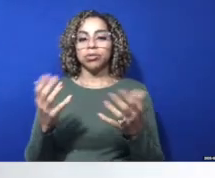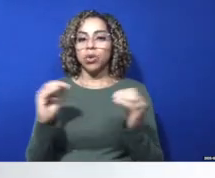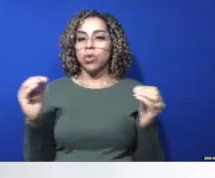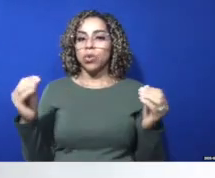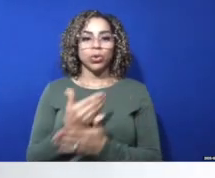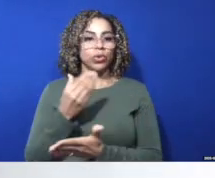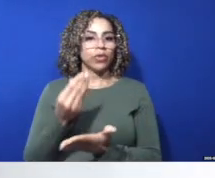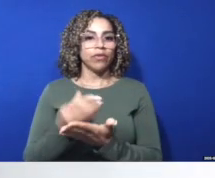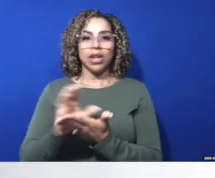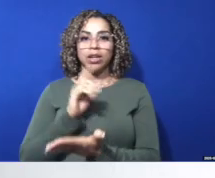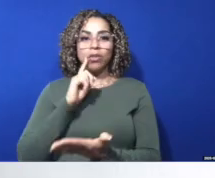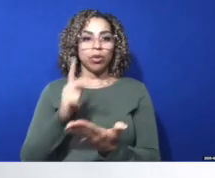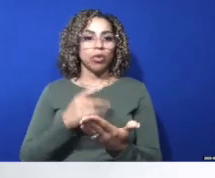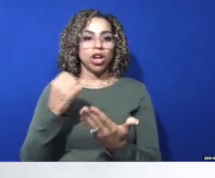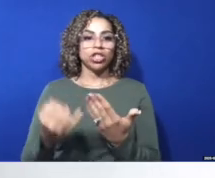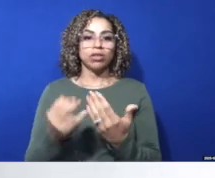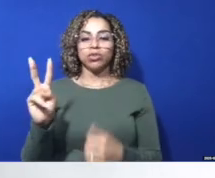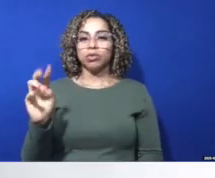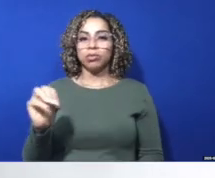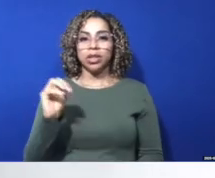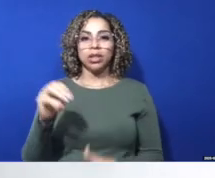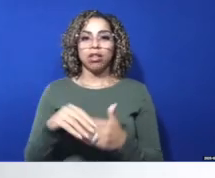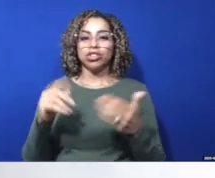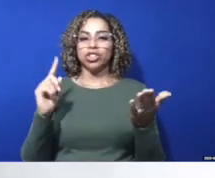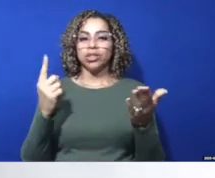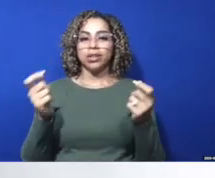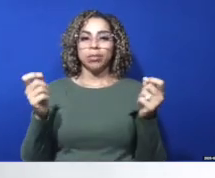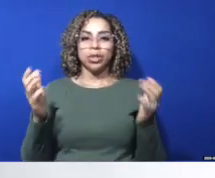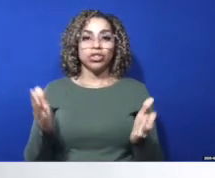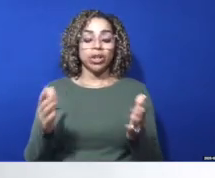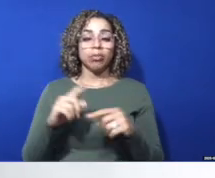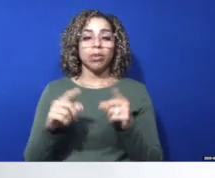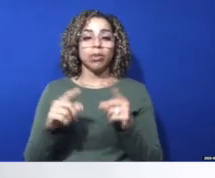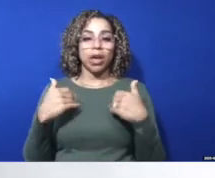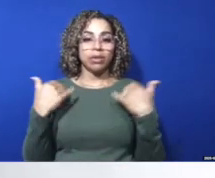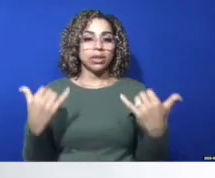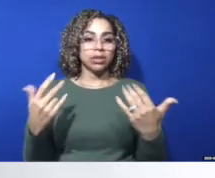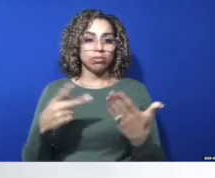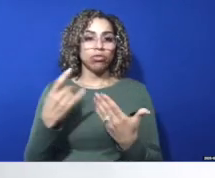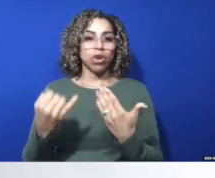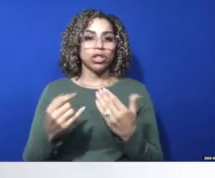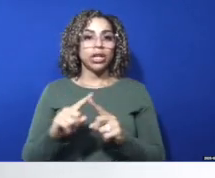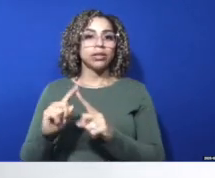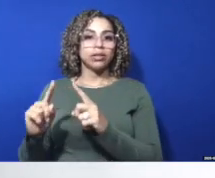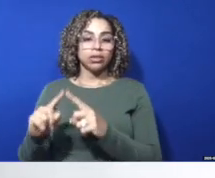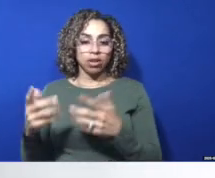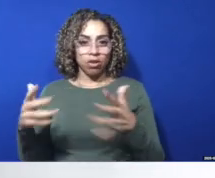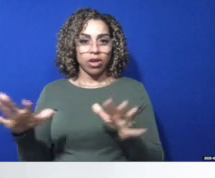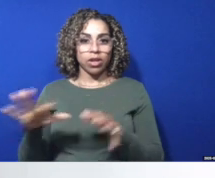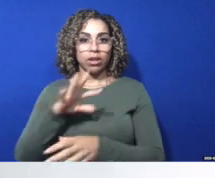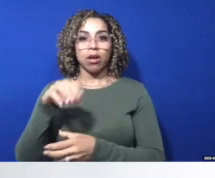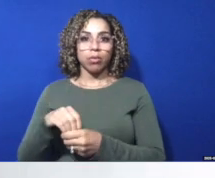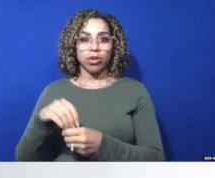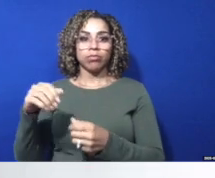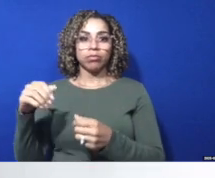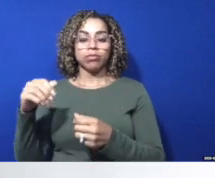for projects. The $2 million is just for the administrator, but we have existing projects that are already encumbered under agreement and